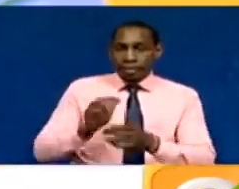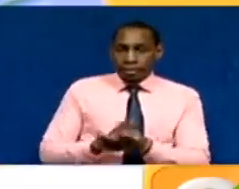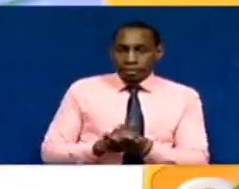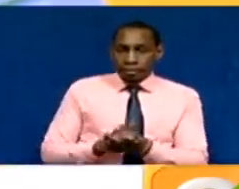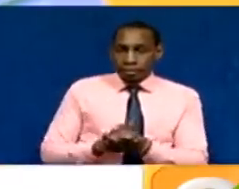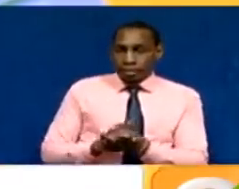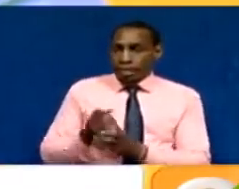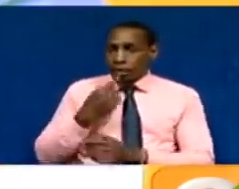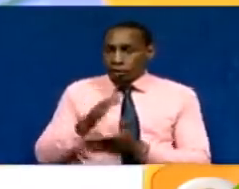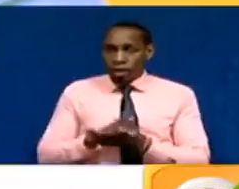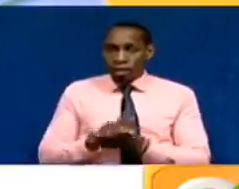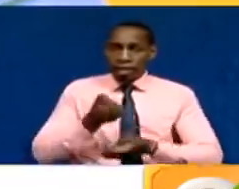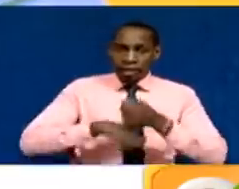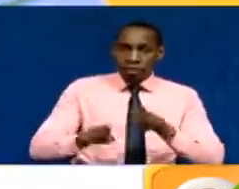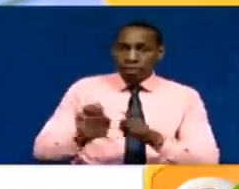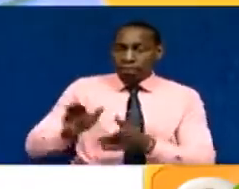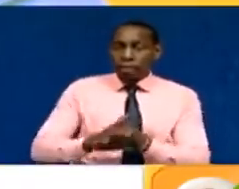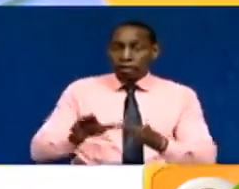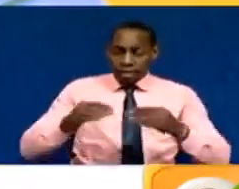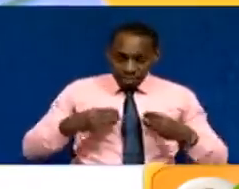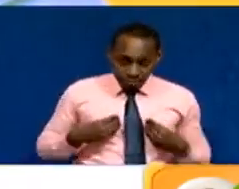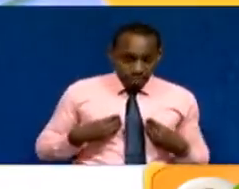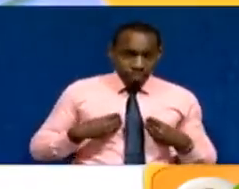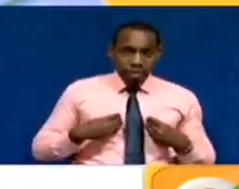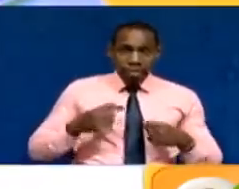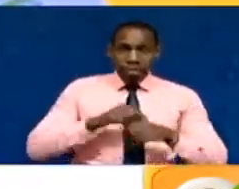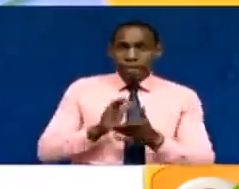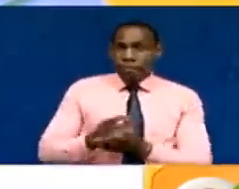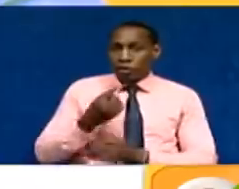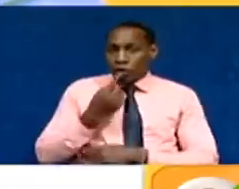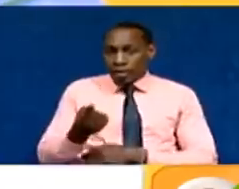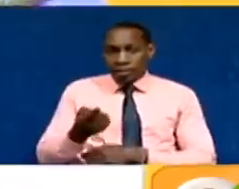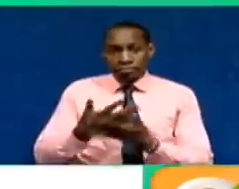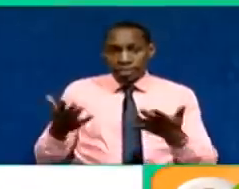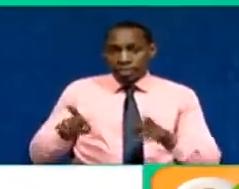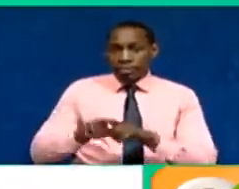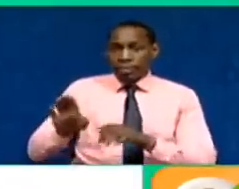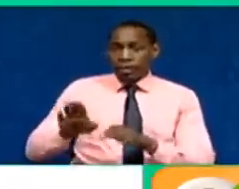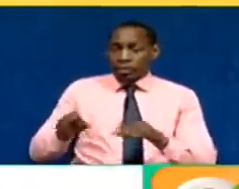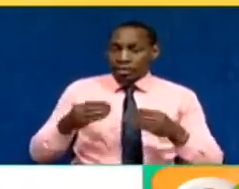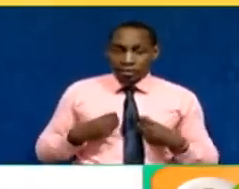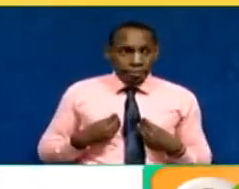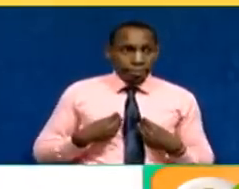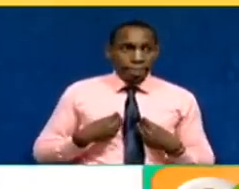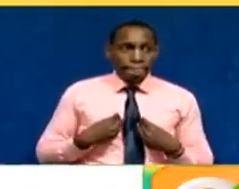Akifinya bright, unaweka bright. Akifinya dark, inakuwa dark.